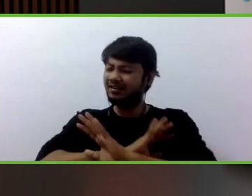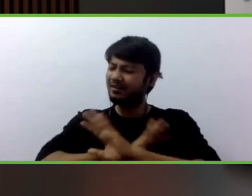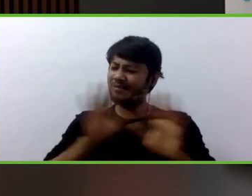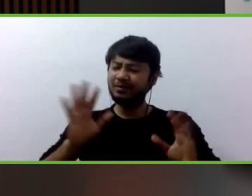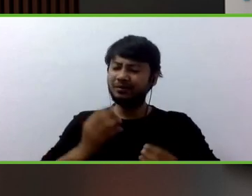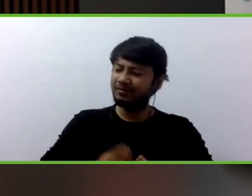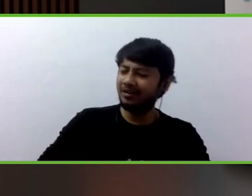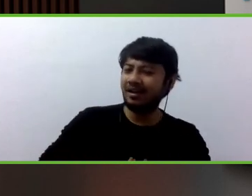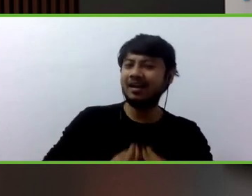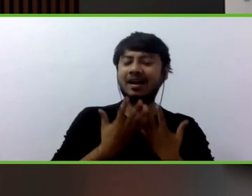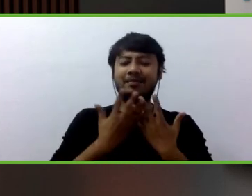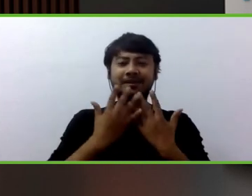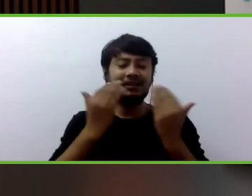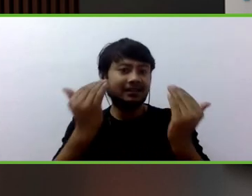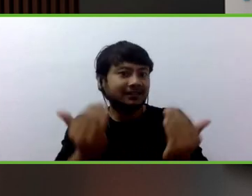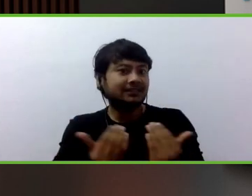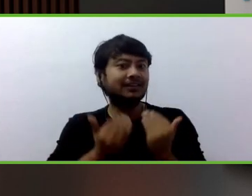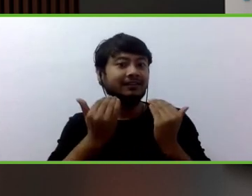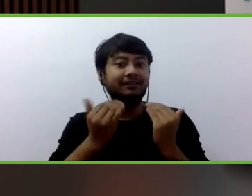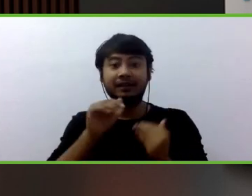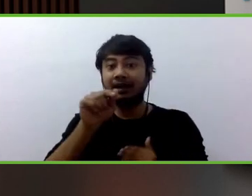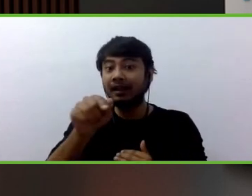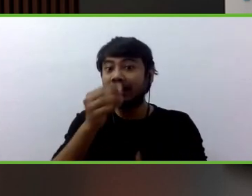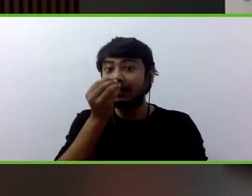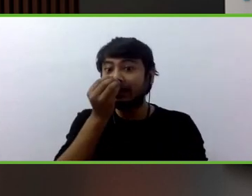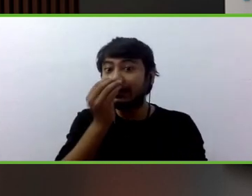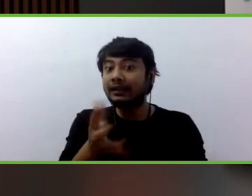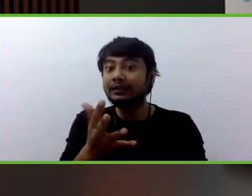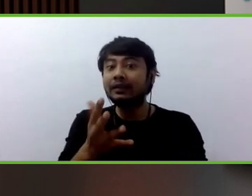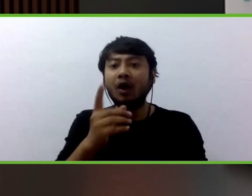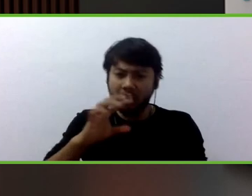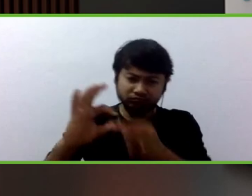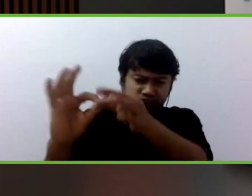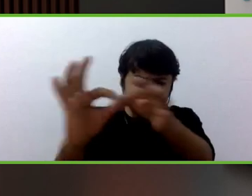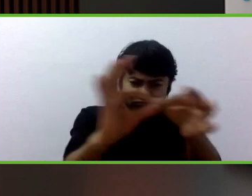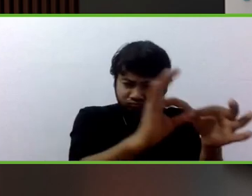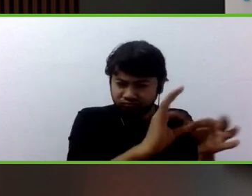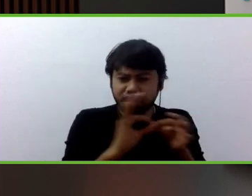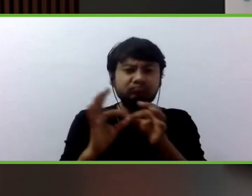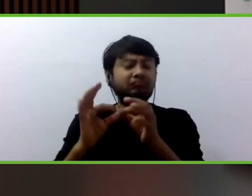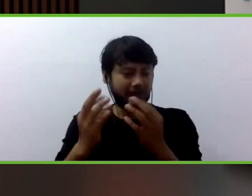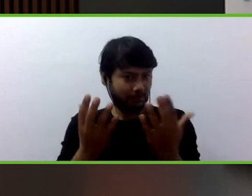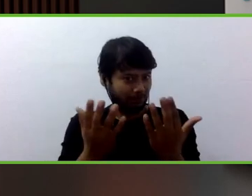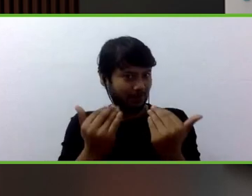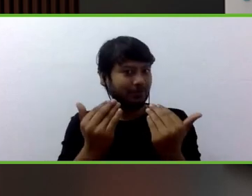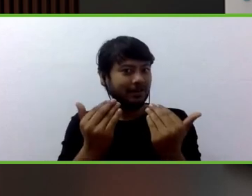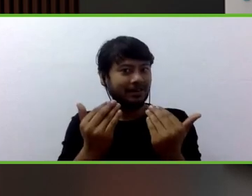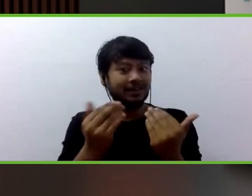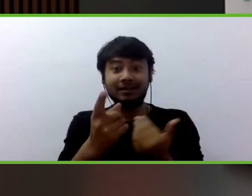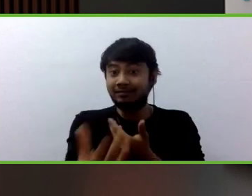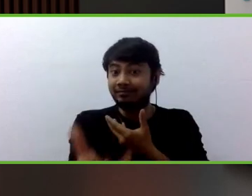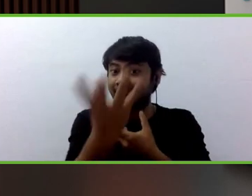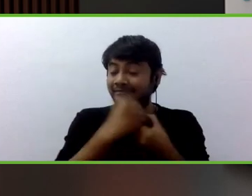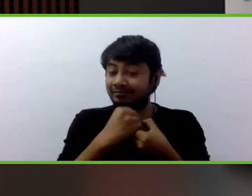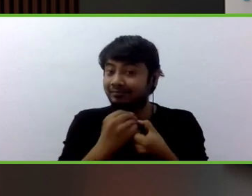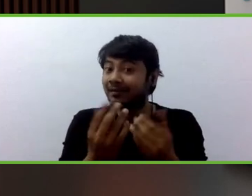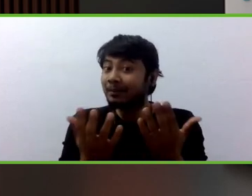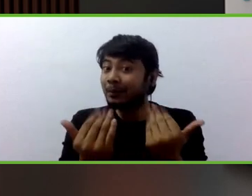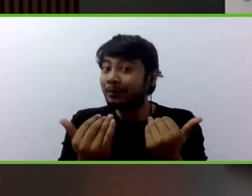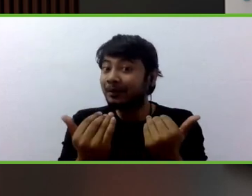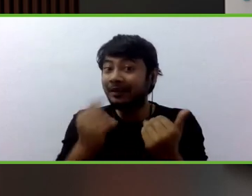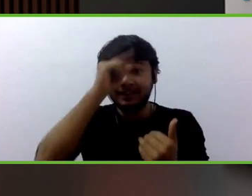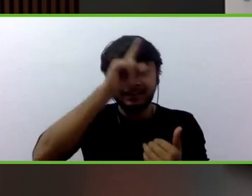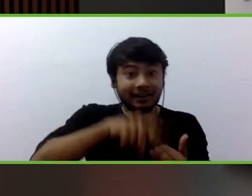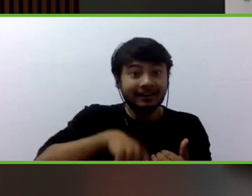big job, but if we all work together, it can come true. Will you join me in my journey of making India and the world